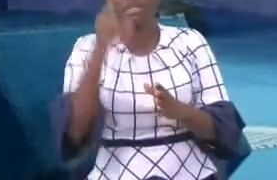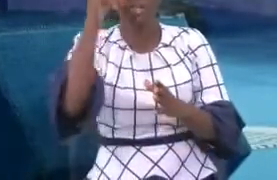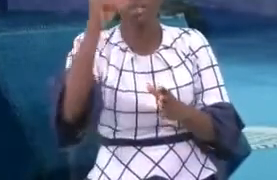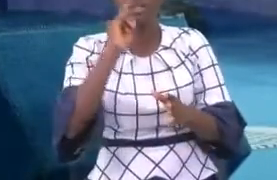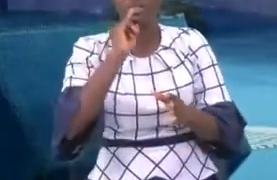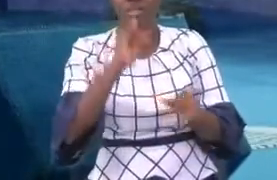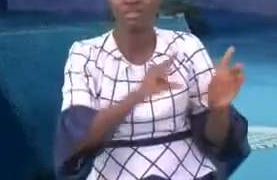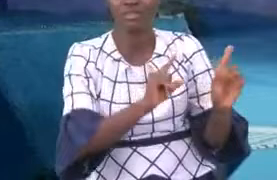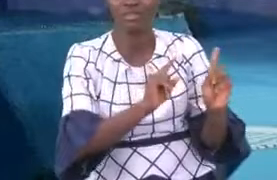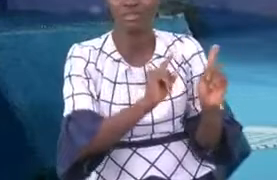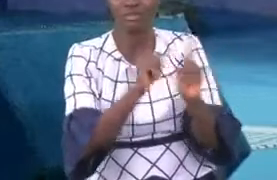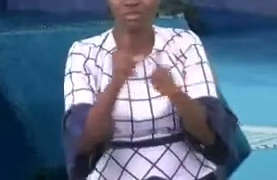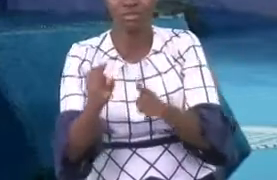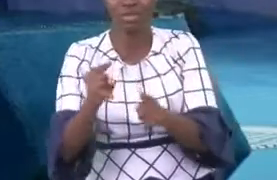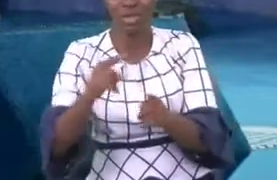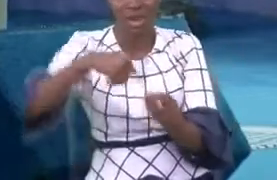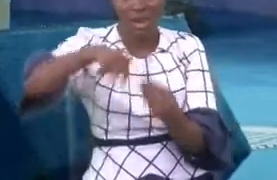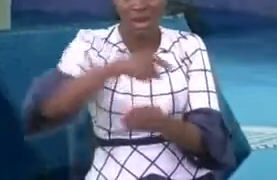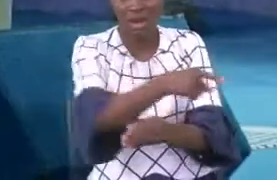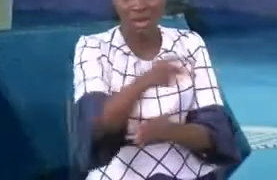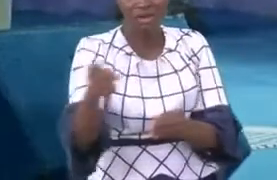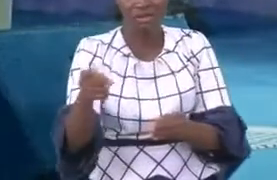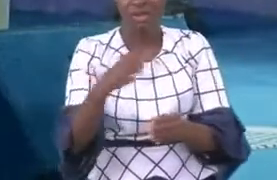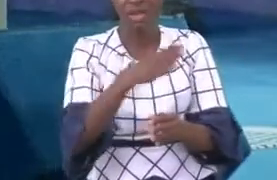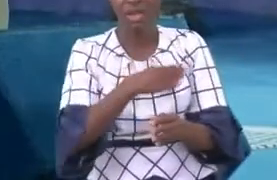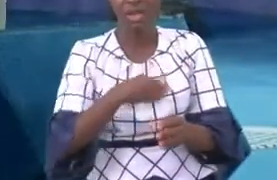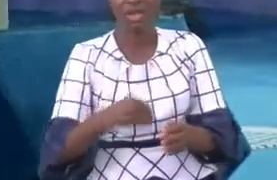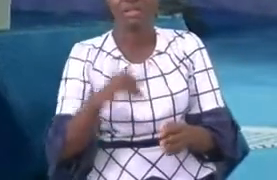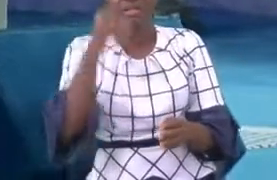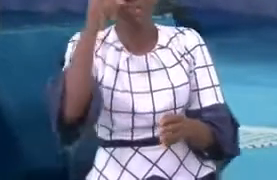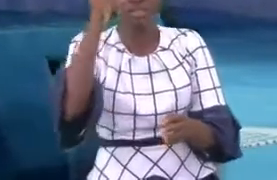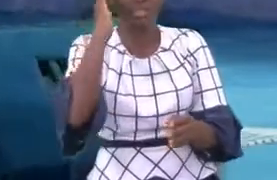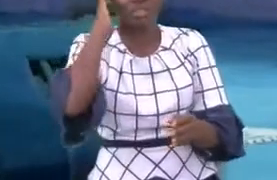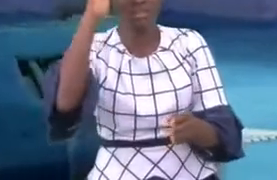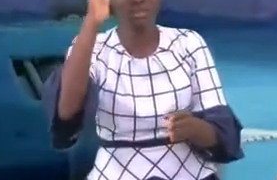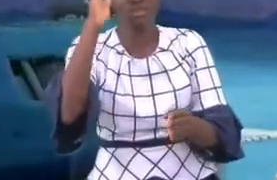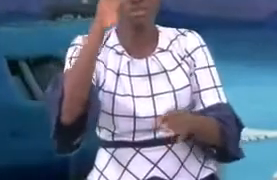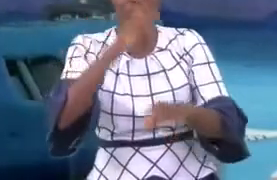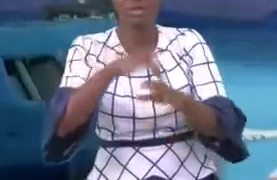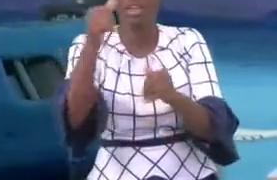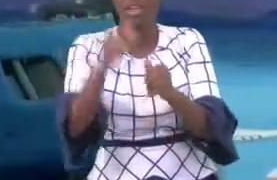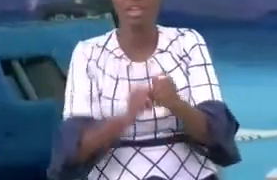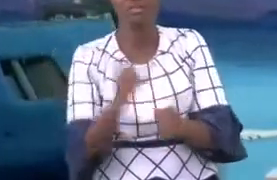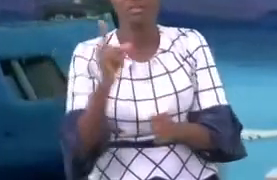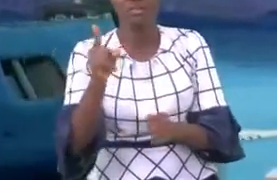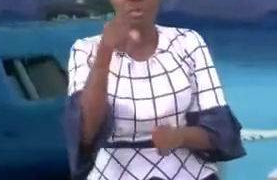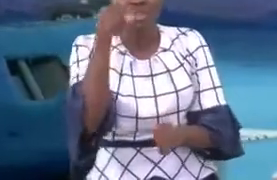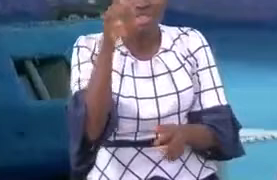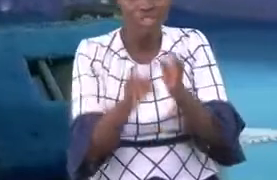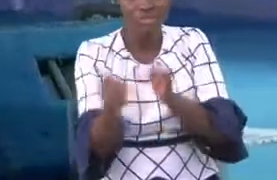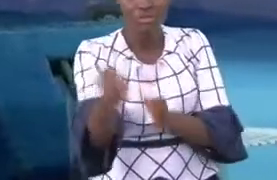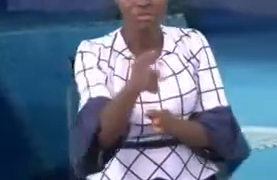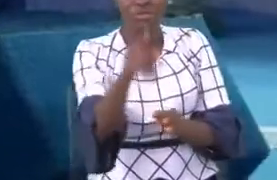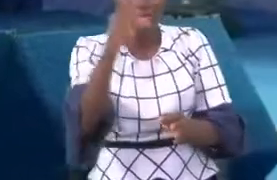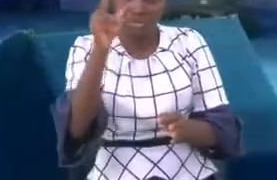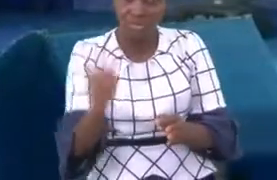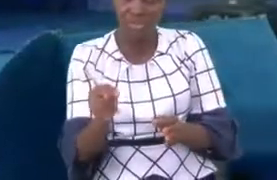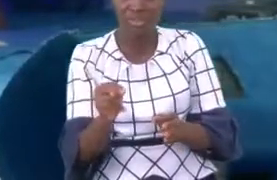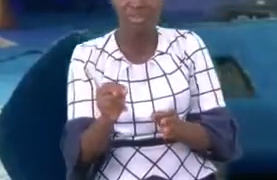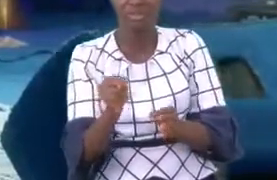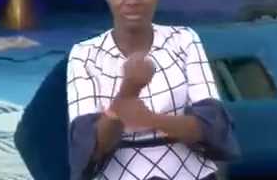I am. I am your savior. You need deliverance, he says, here I am. I am your deliverer. And you